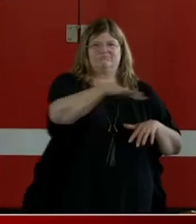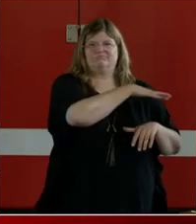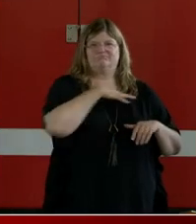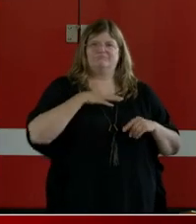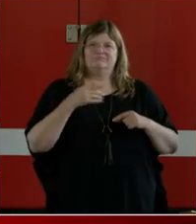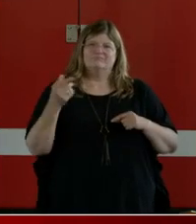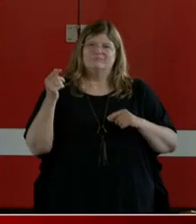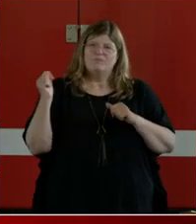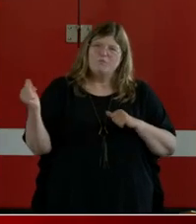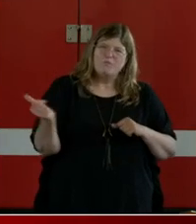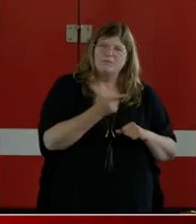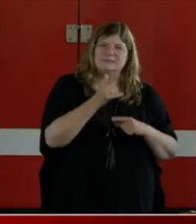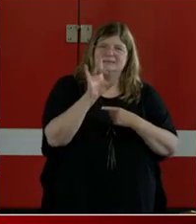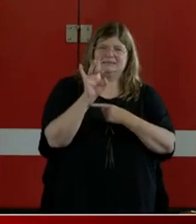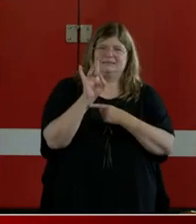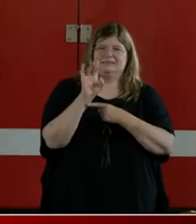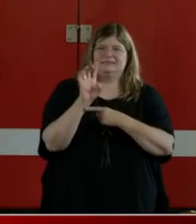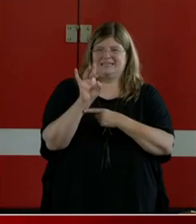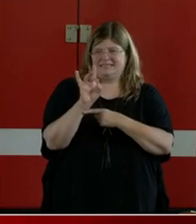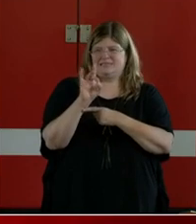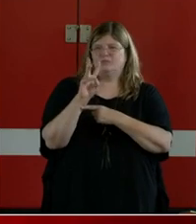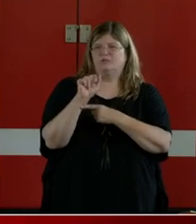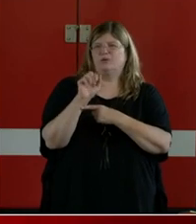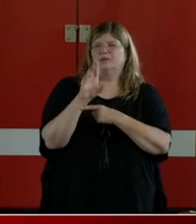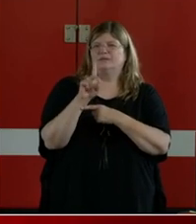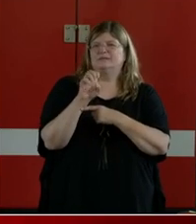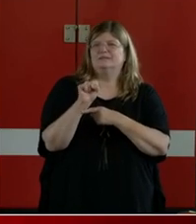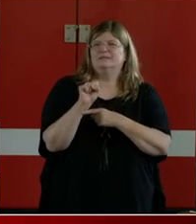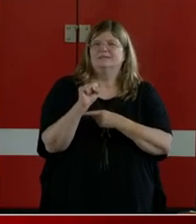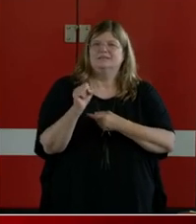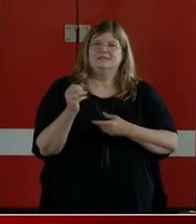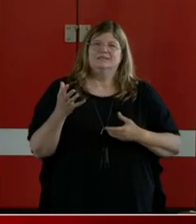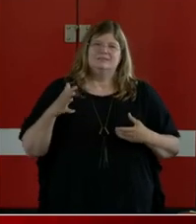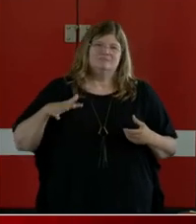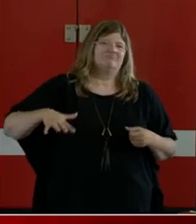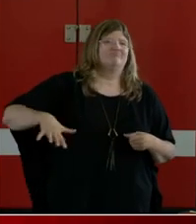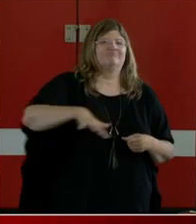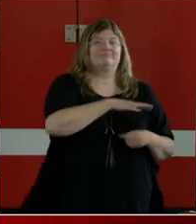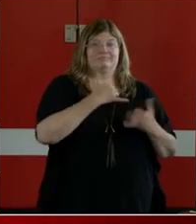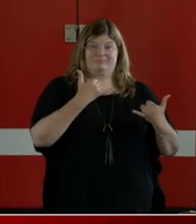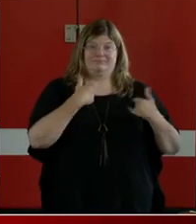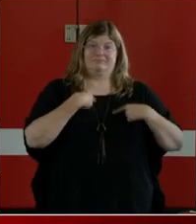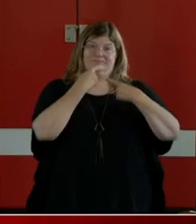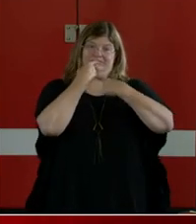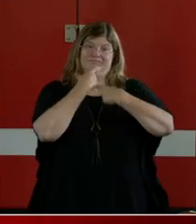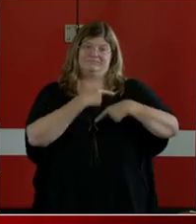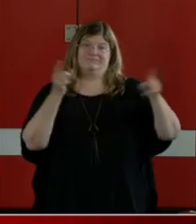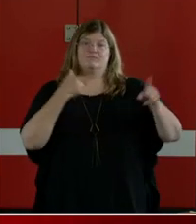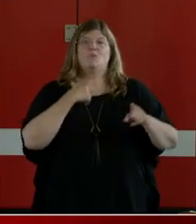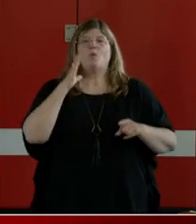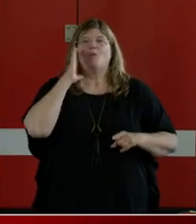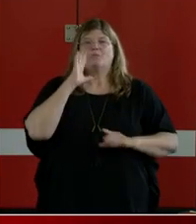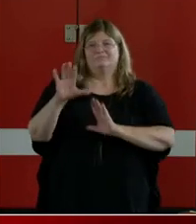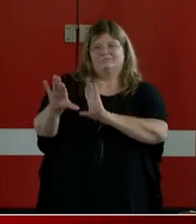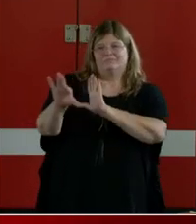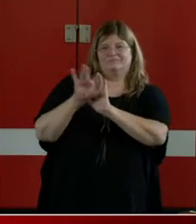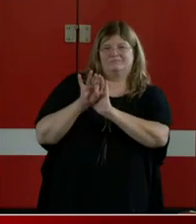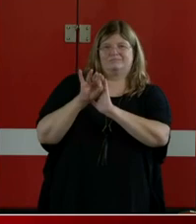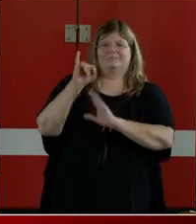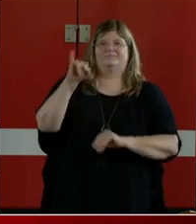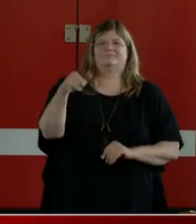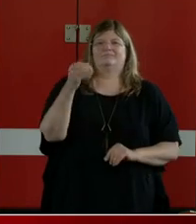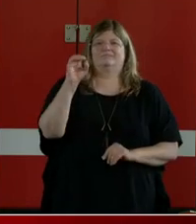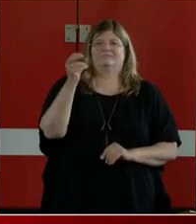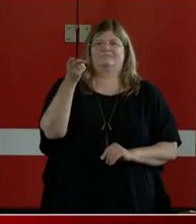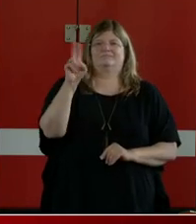it is with great pleasure, ladies and gentlemen, that I announce to you that I will nominate John Donnelly to be the